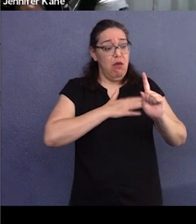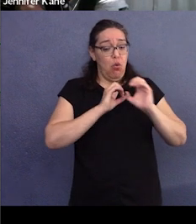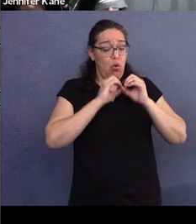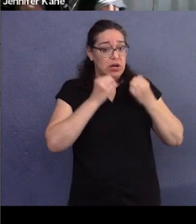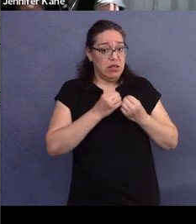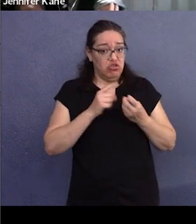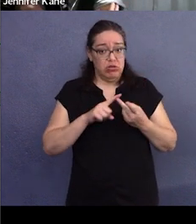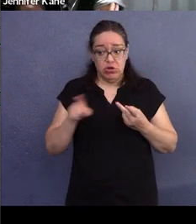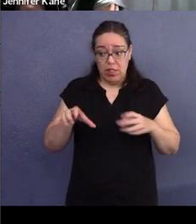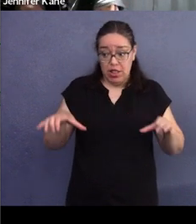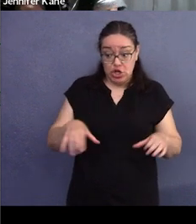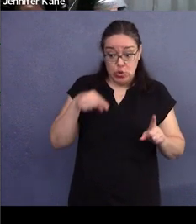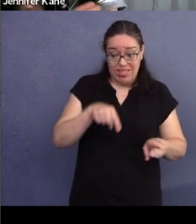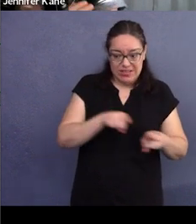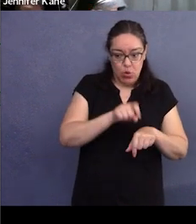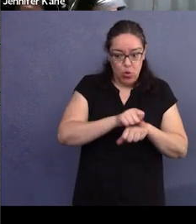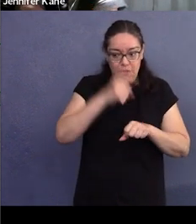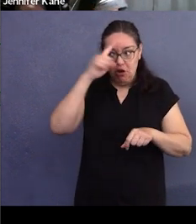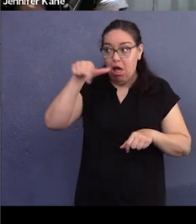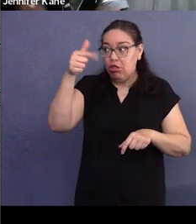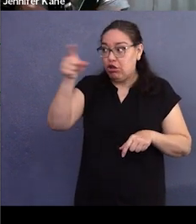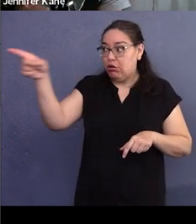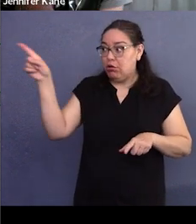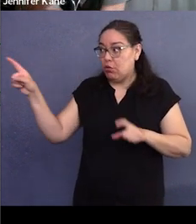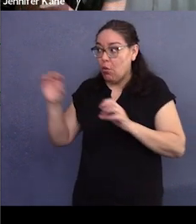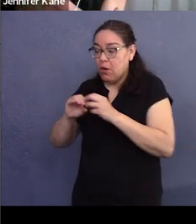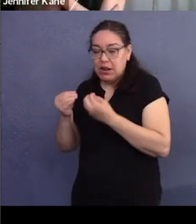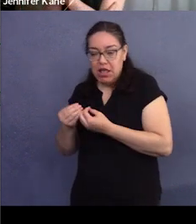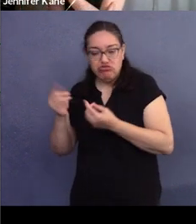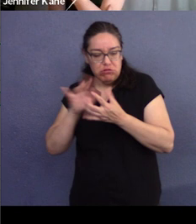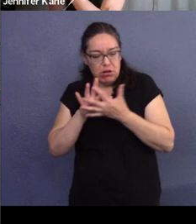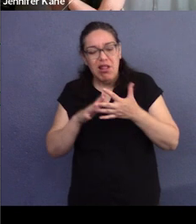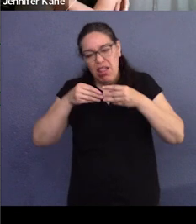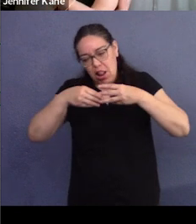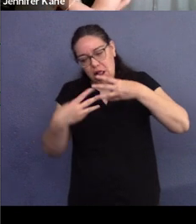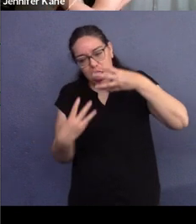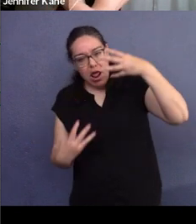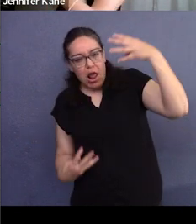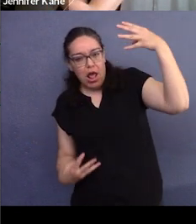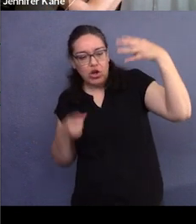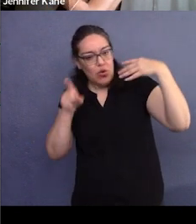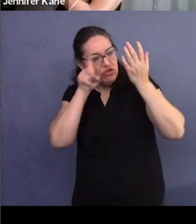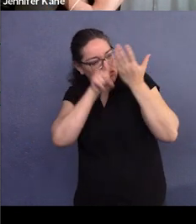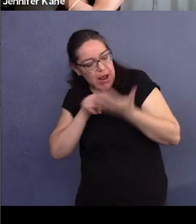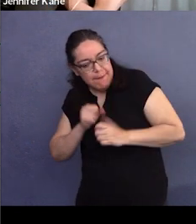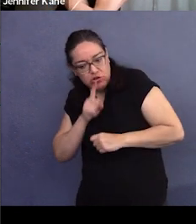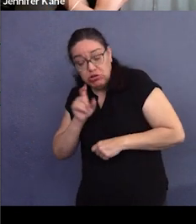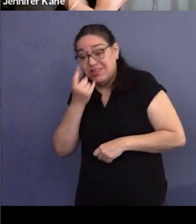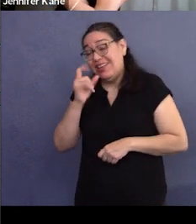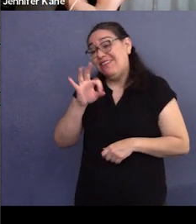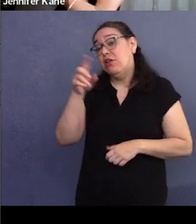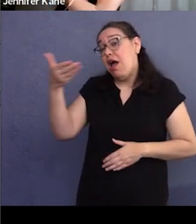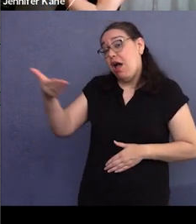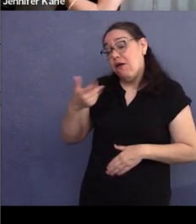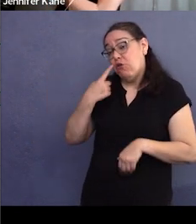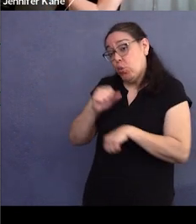Do they do this work for other organizations? There's a whole list of things that you need to make sure. if you're hiring them for work that is